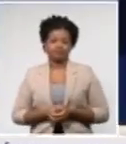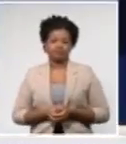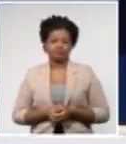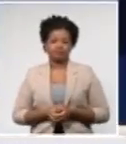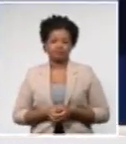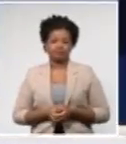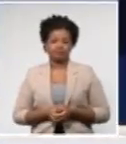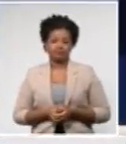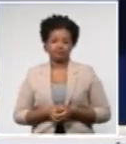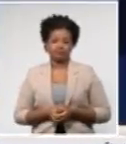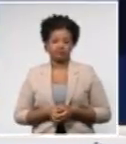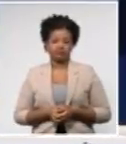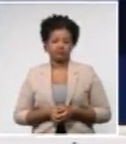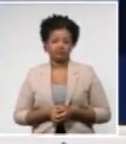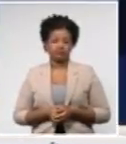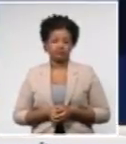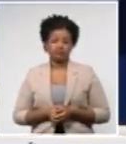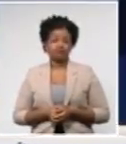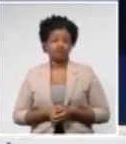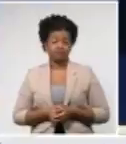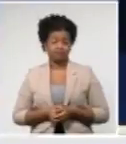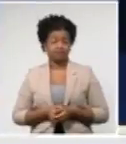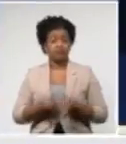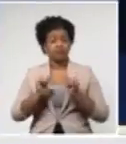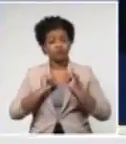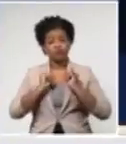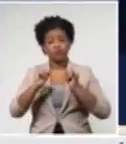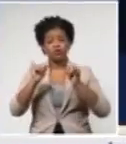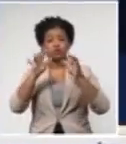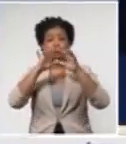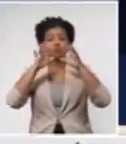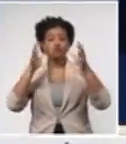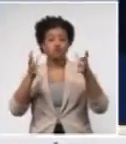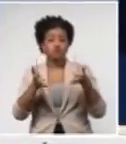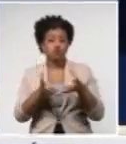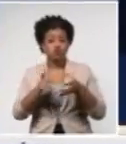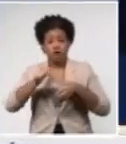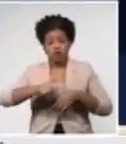45,241 deaths, and Peru in third place with